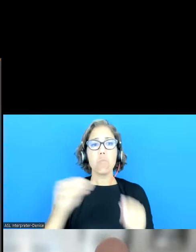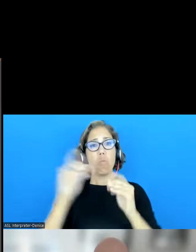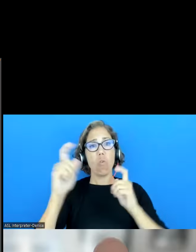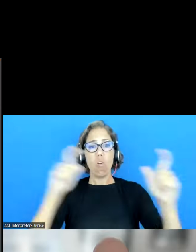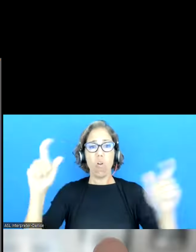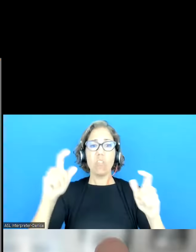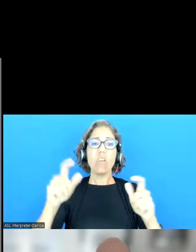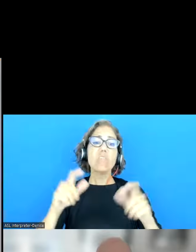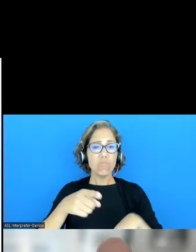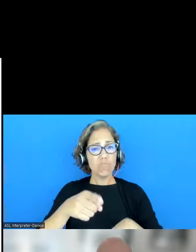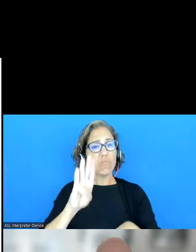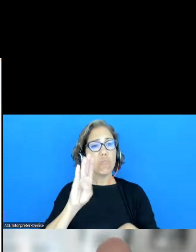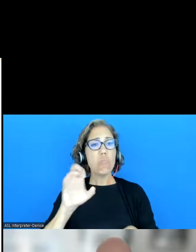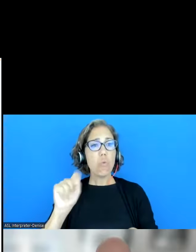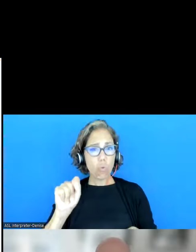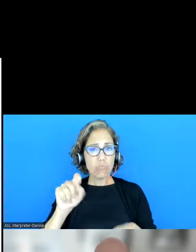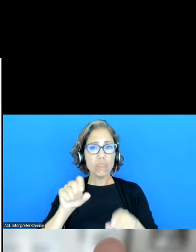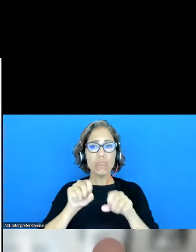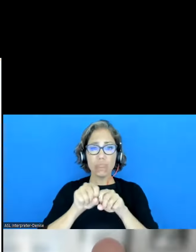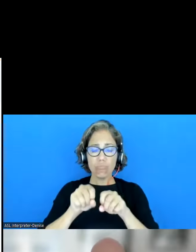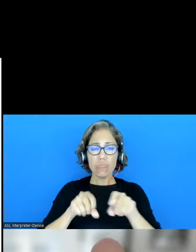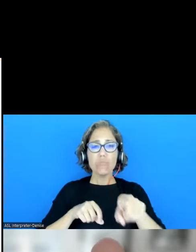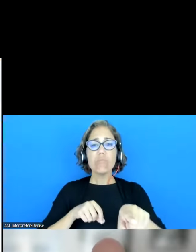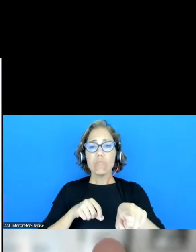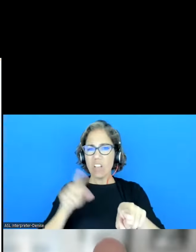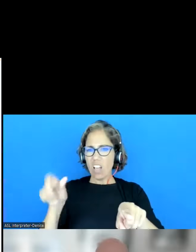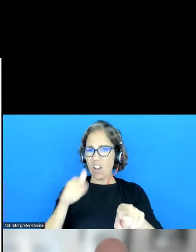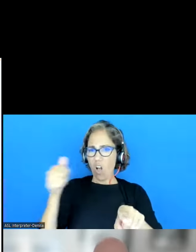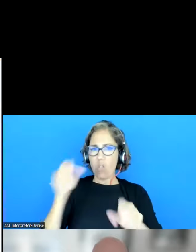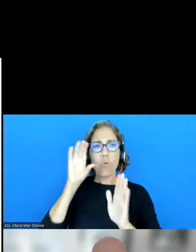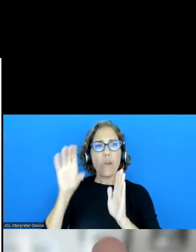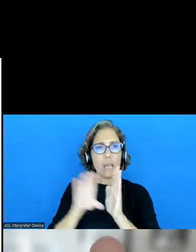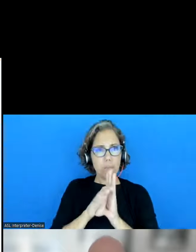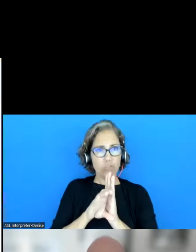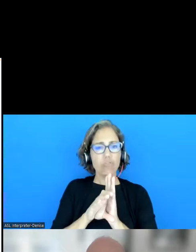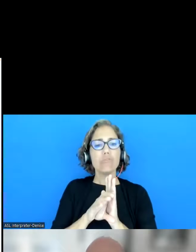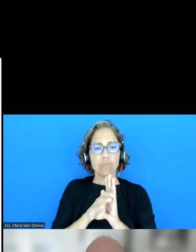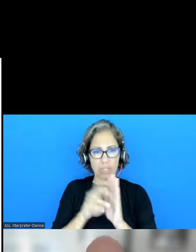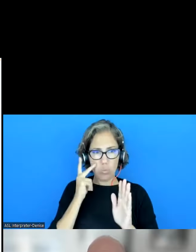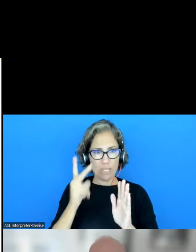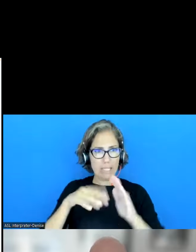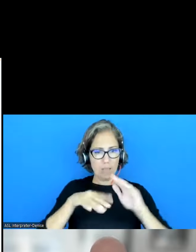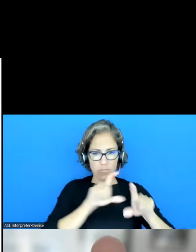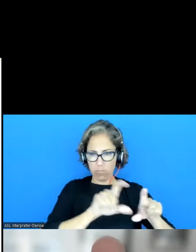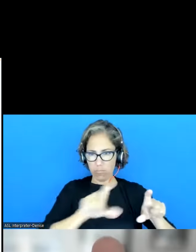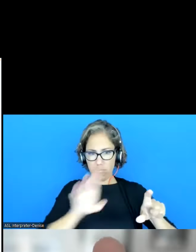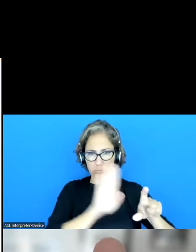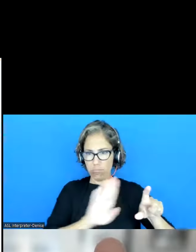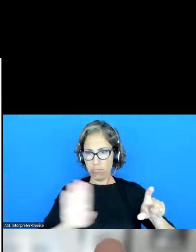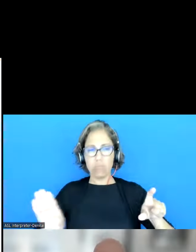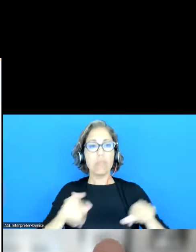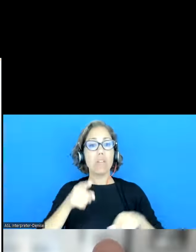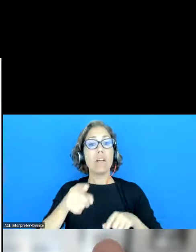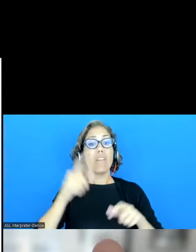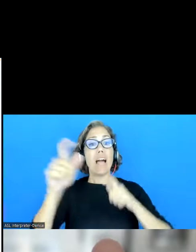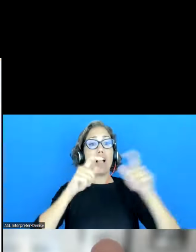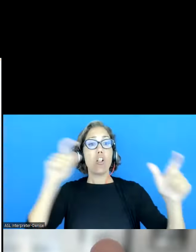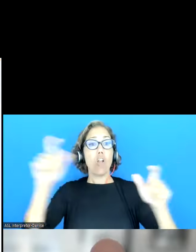boot and several other images that are sitting in the carousel. For this large image of the